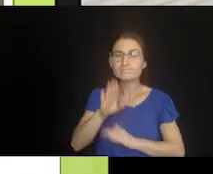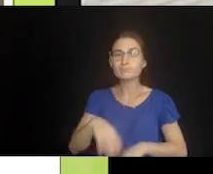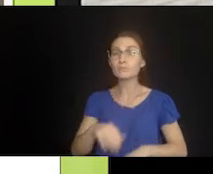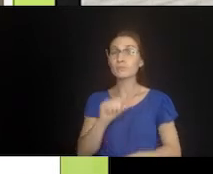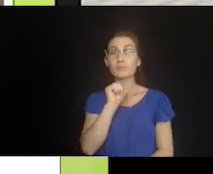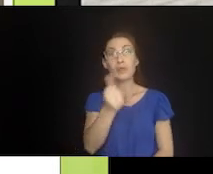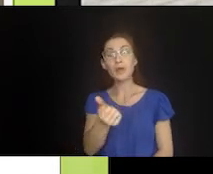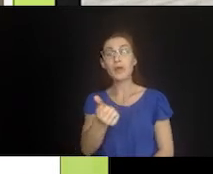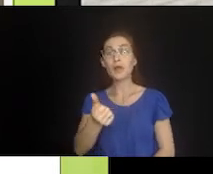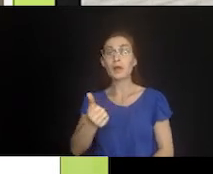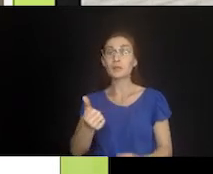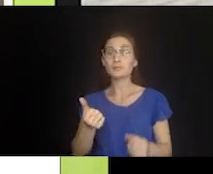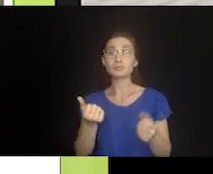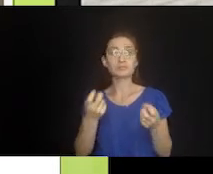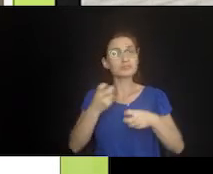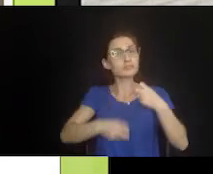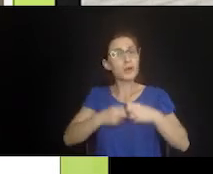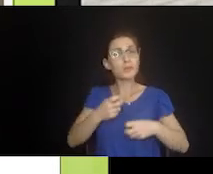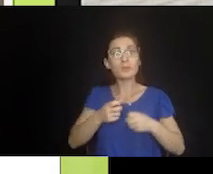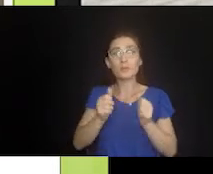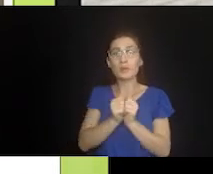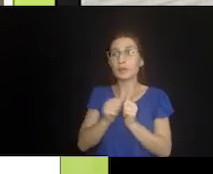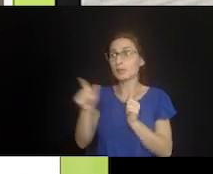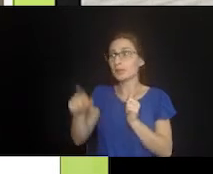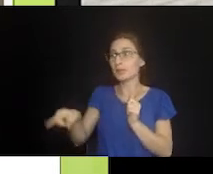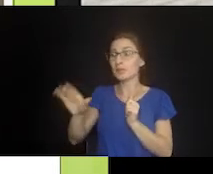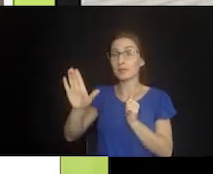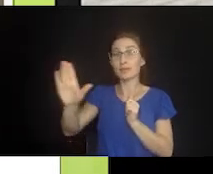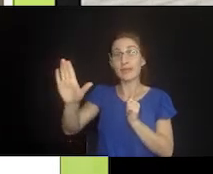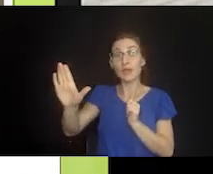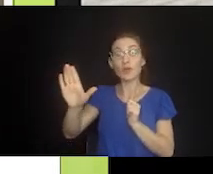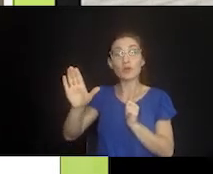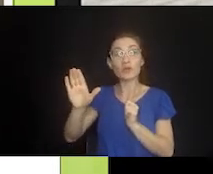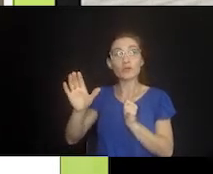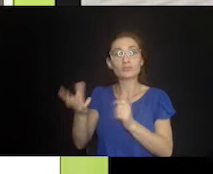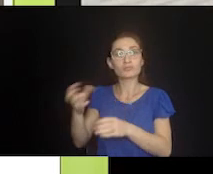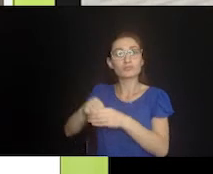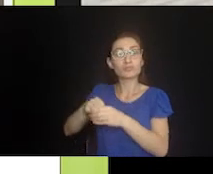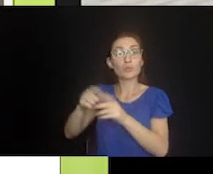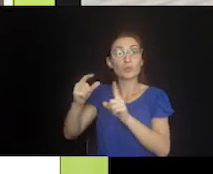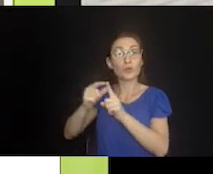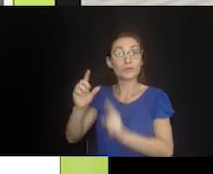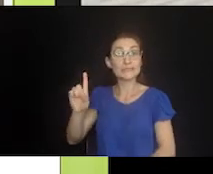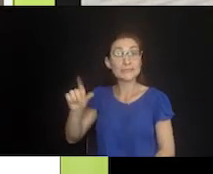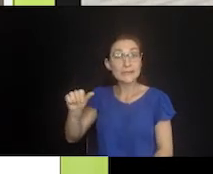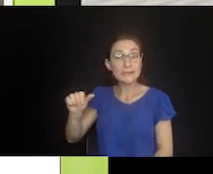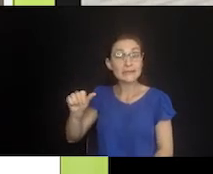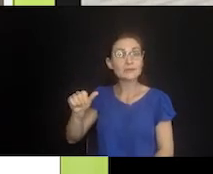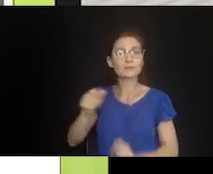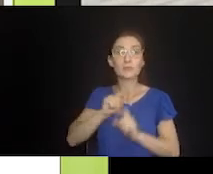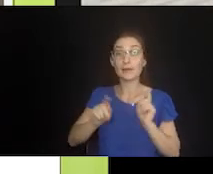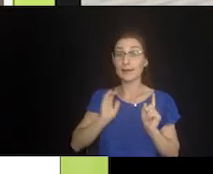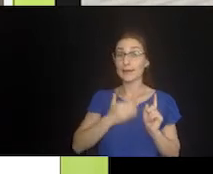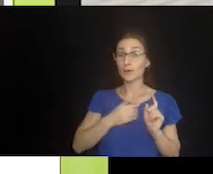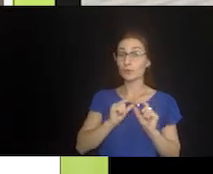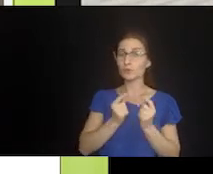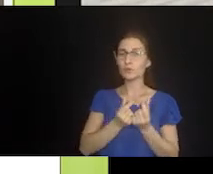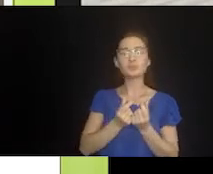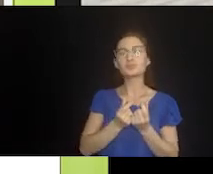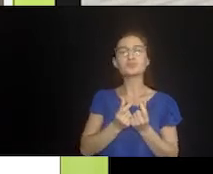for our group. Not that we have any problem with anyone else mentioning the word disability, but for our